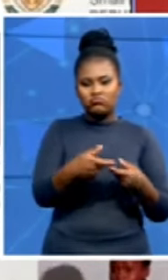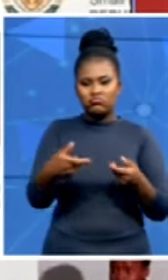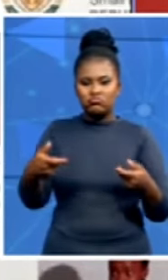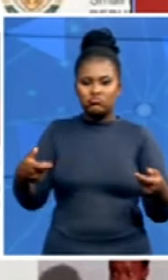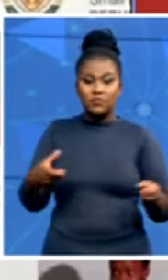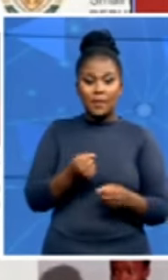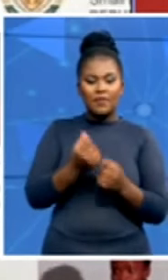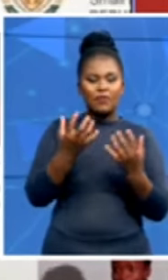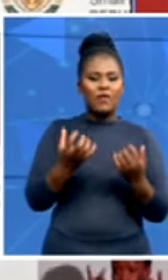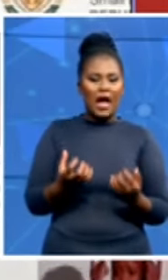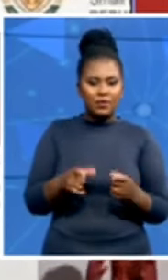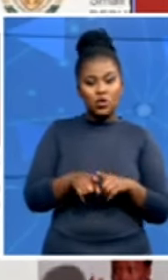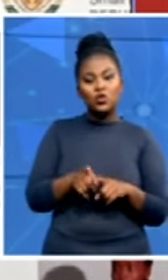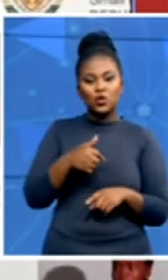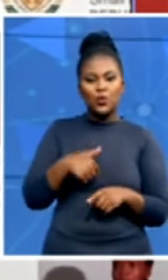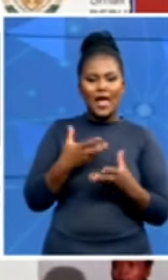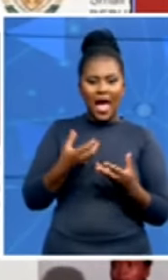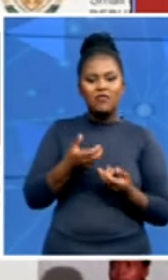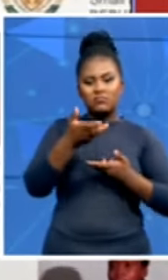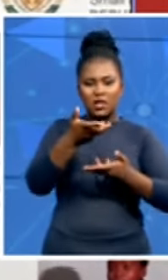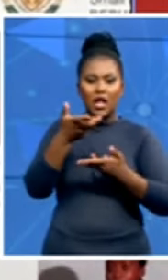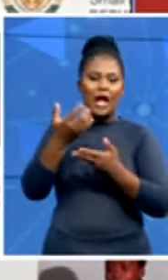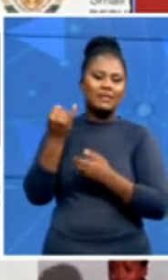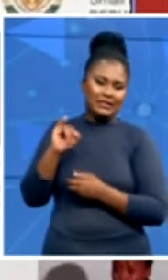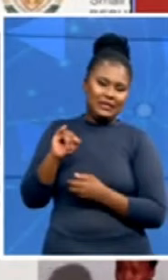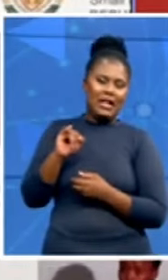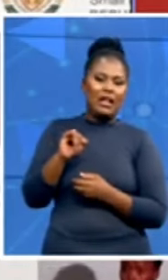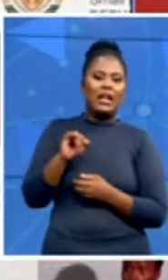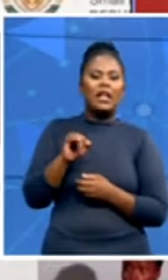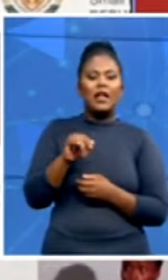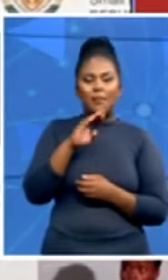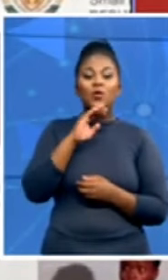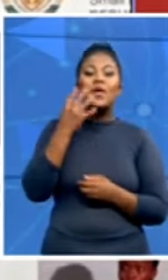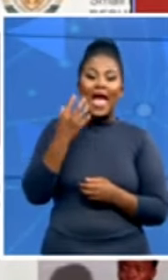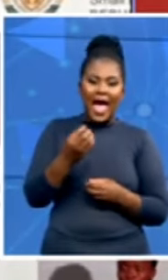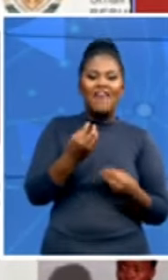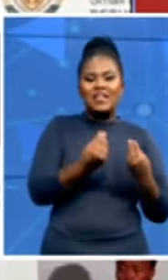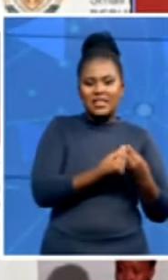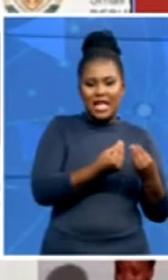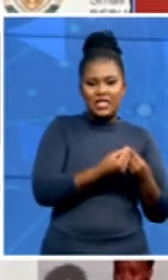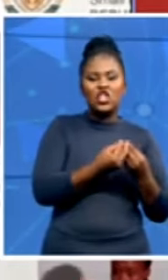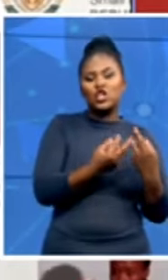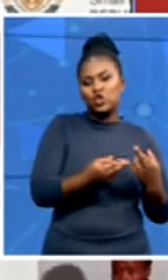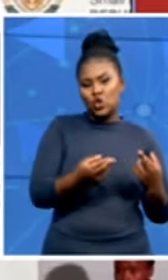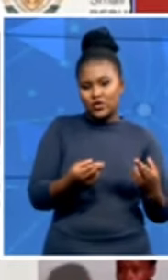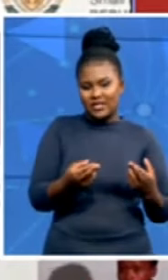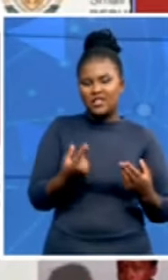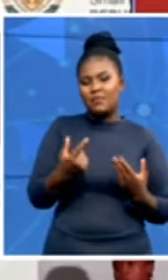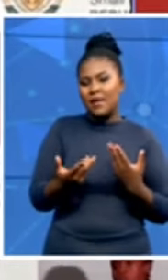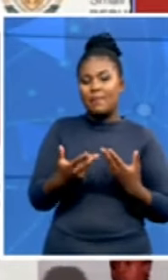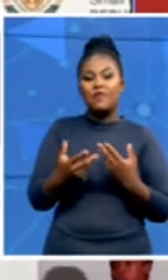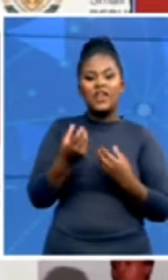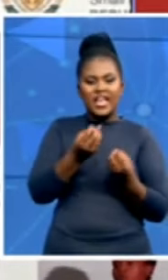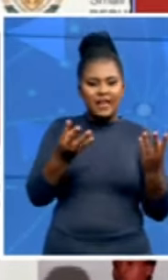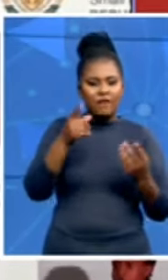engagements on that to say at least these products should be sourced from black owned small businesses. And this we